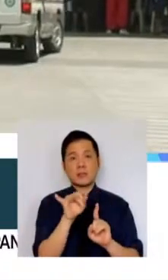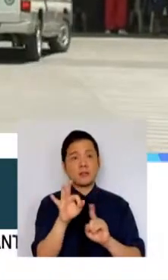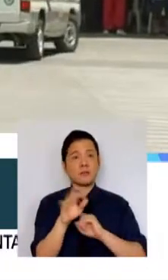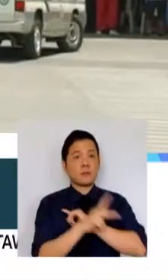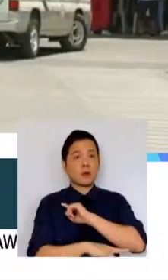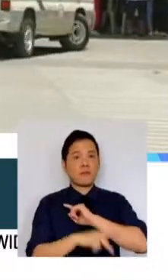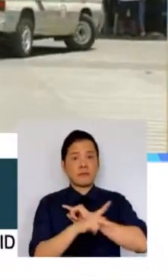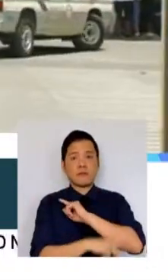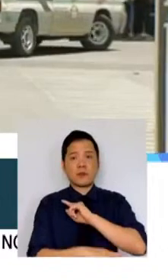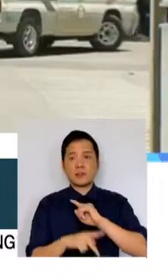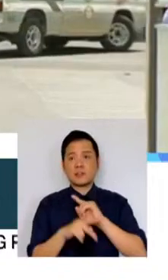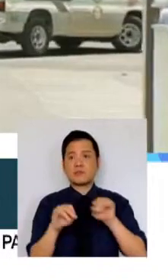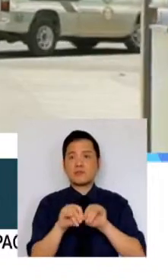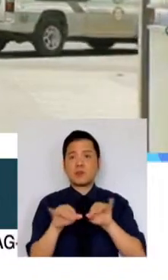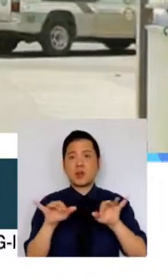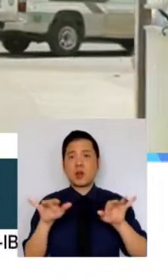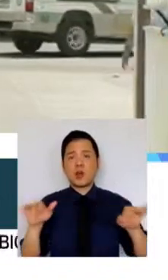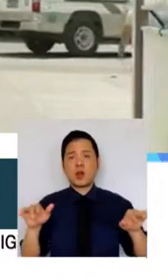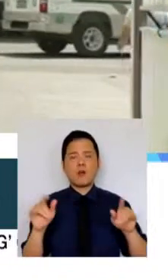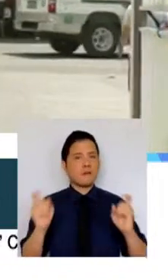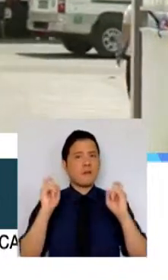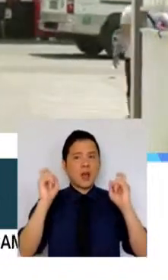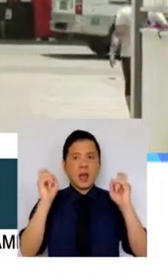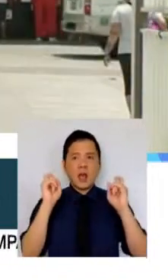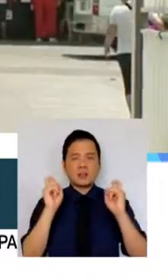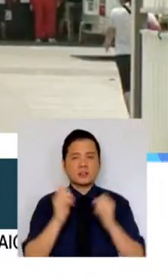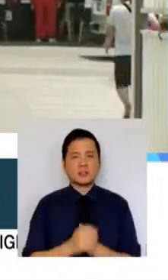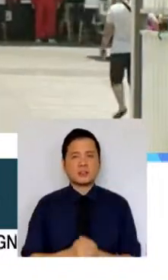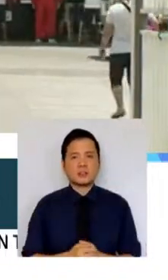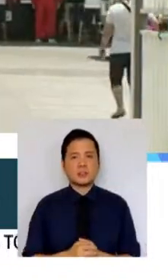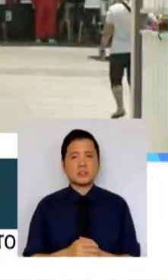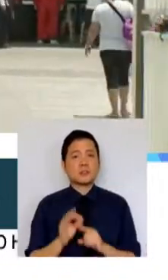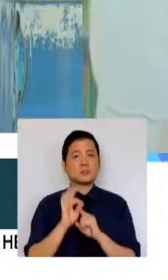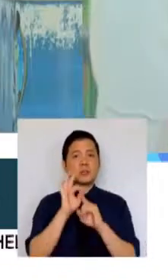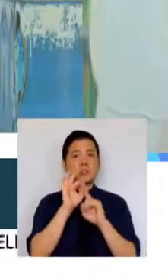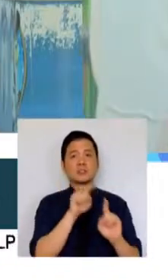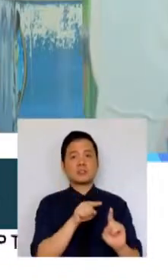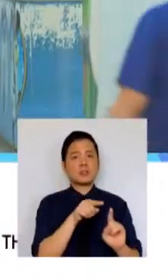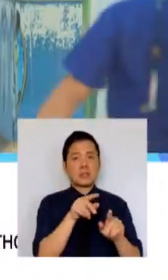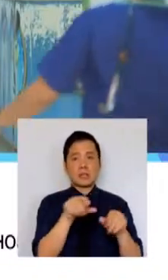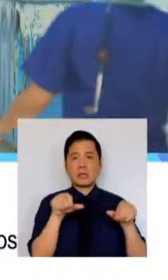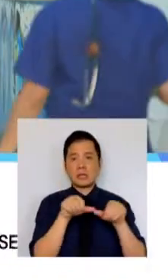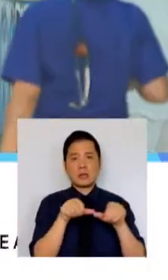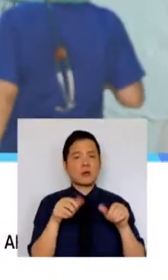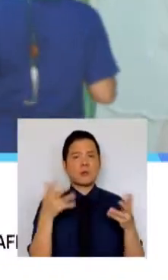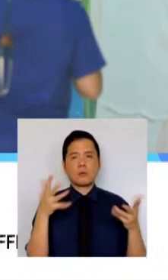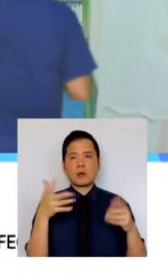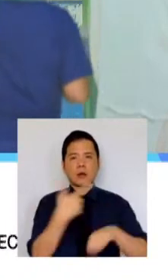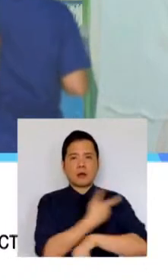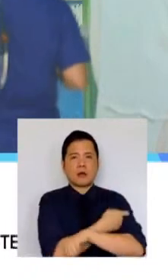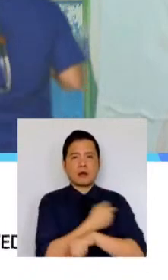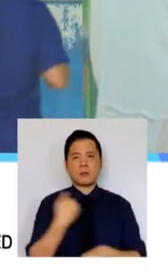sa provinces na yun, especially areas na hindi pa ganun katas yung vaccination.